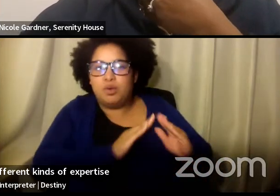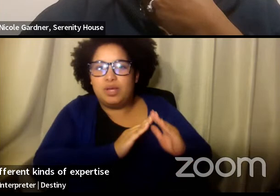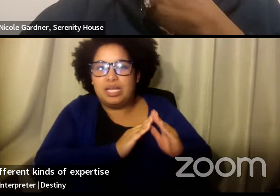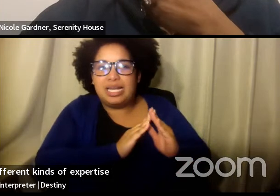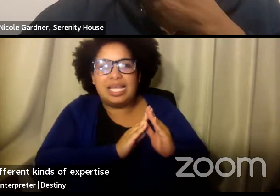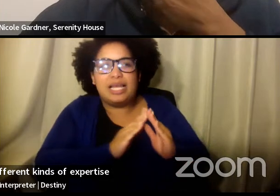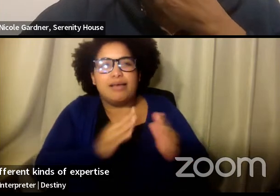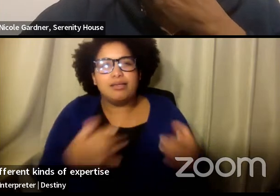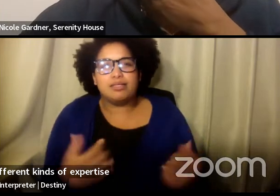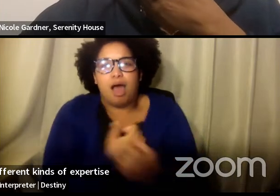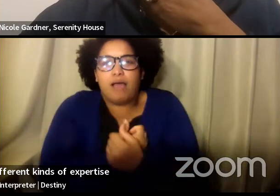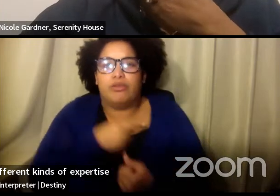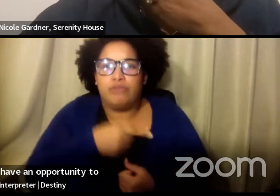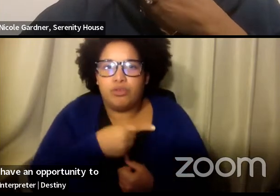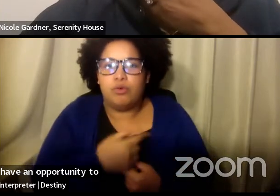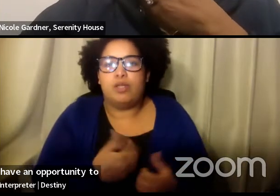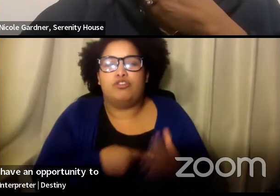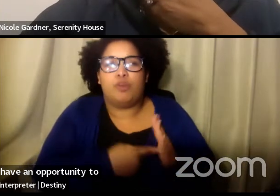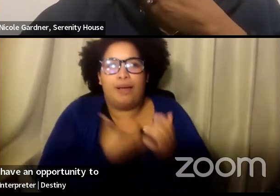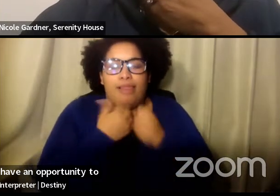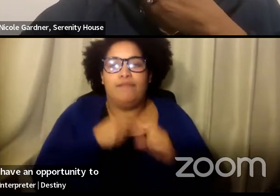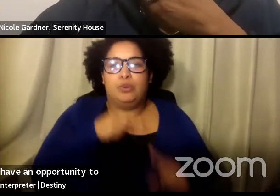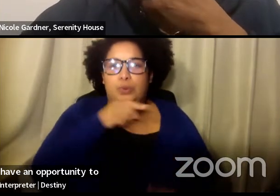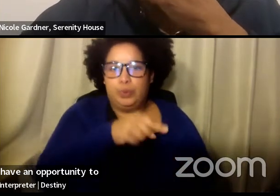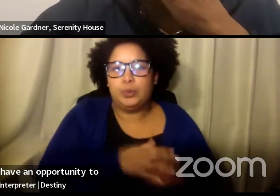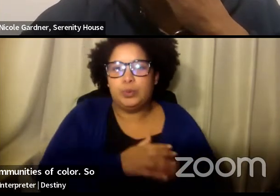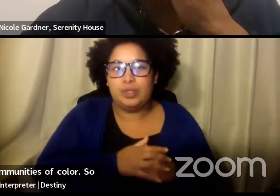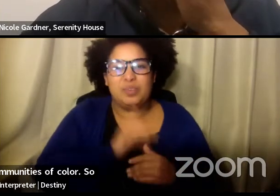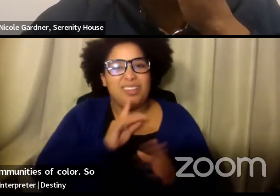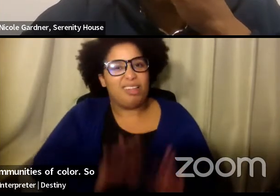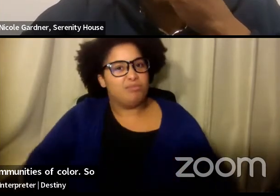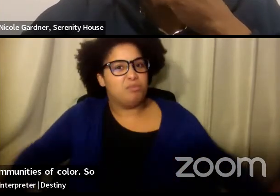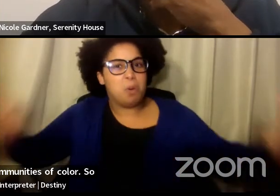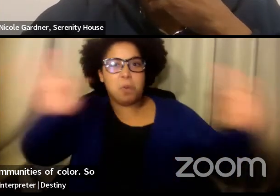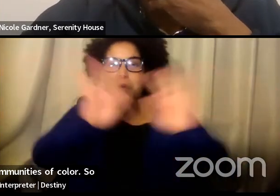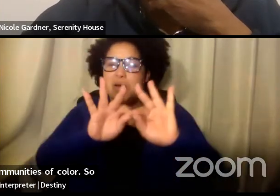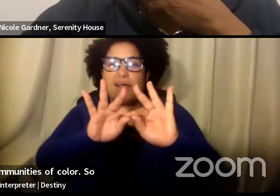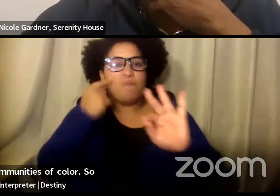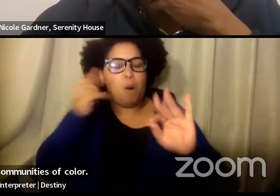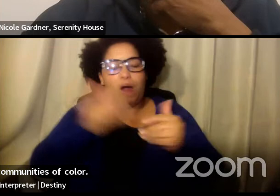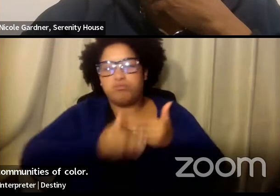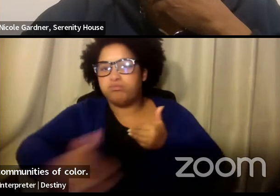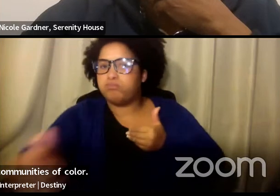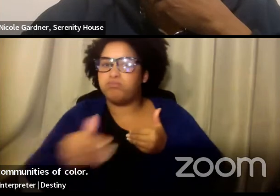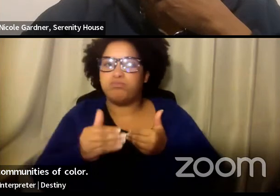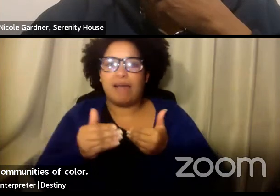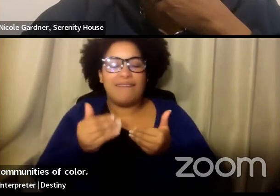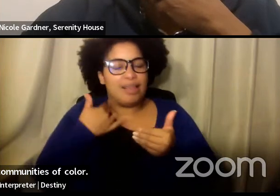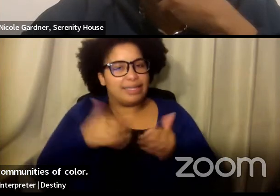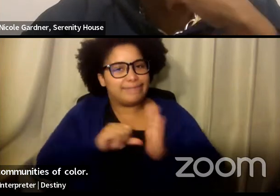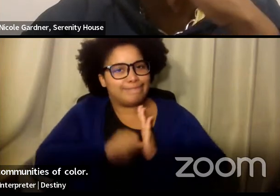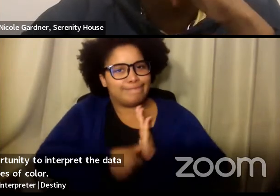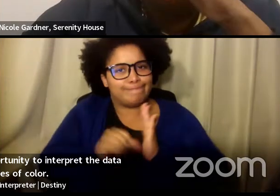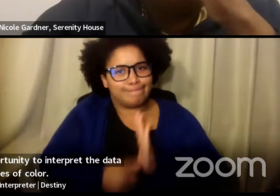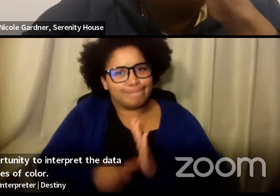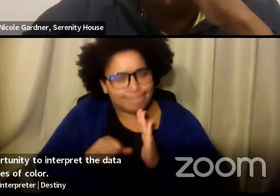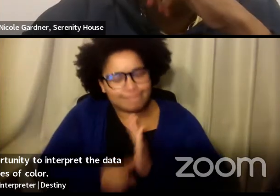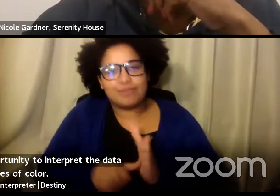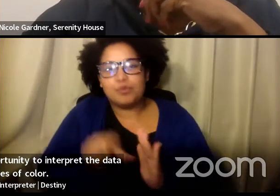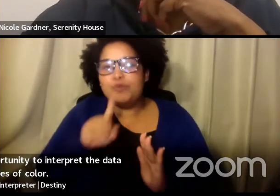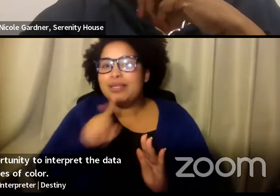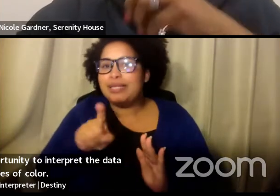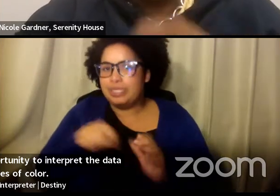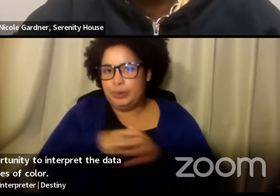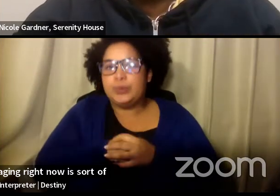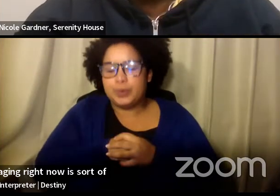arms around you. And I think that piece is really important. And going forward, I think that should be really emphasized and highlighted